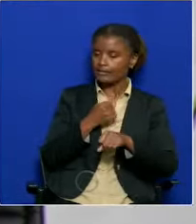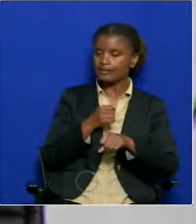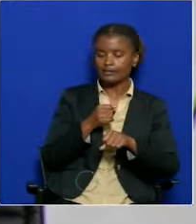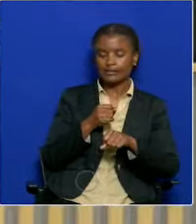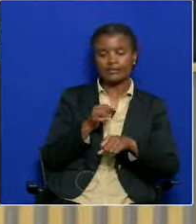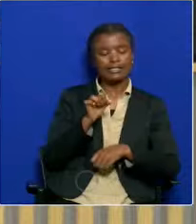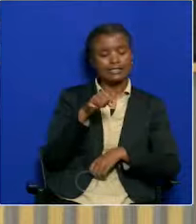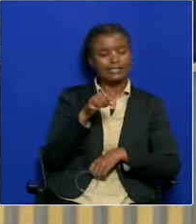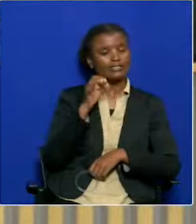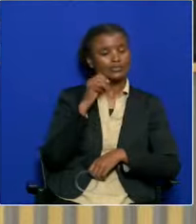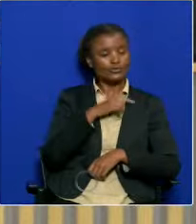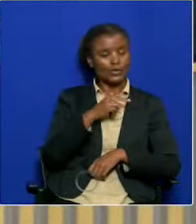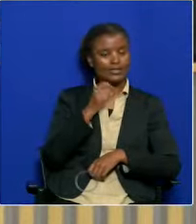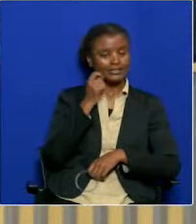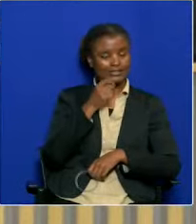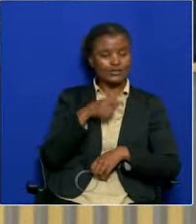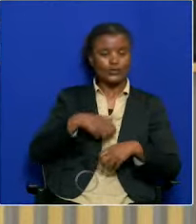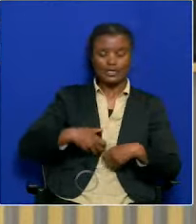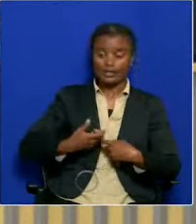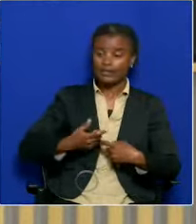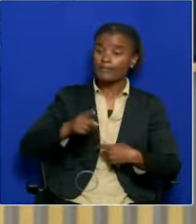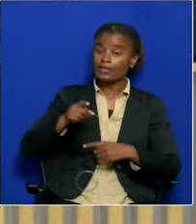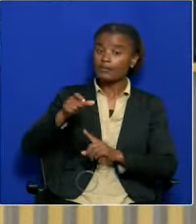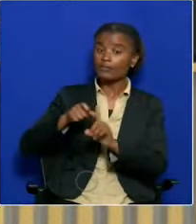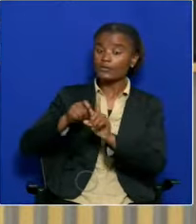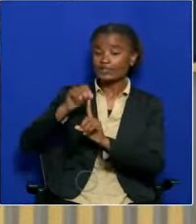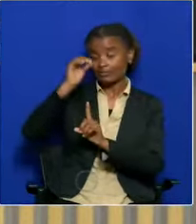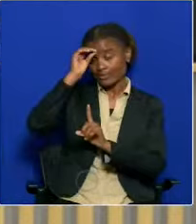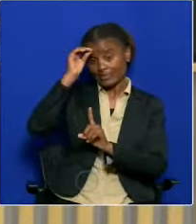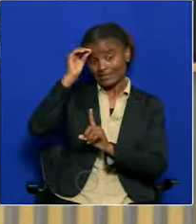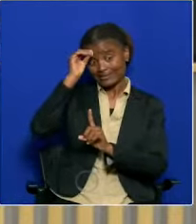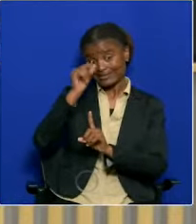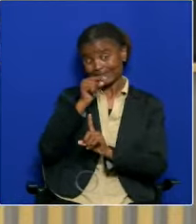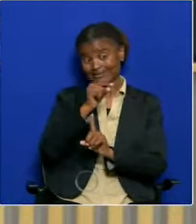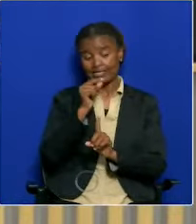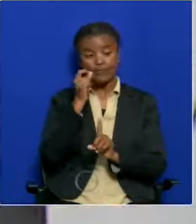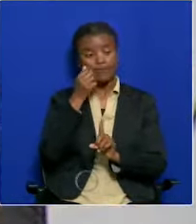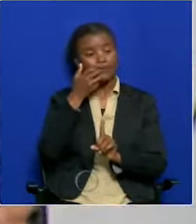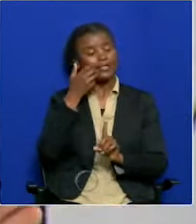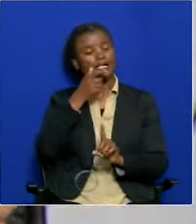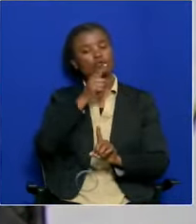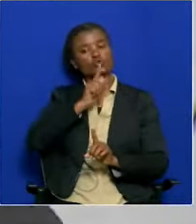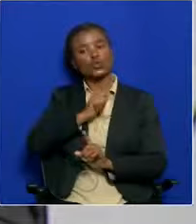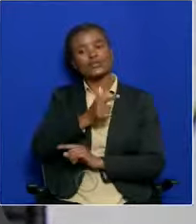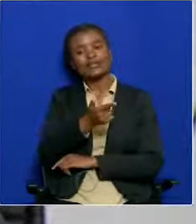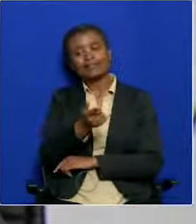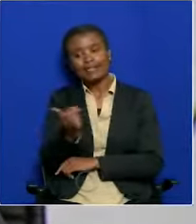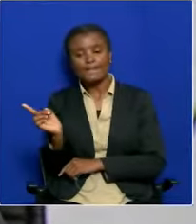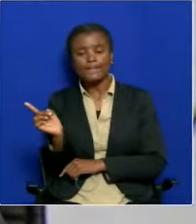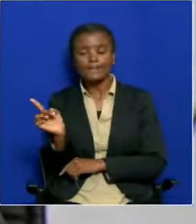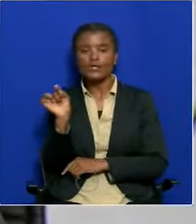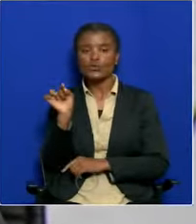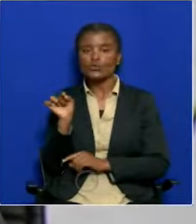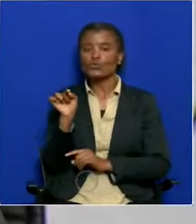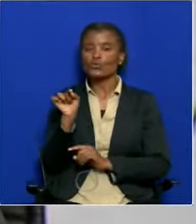had told you that Matlala told them that you are Matlala's person. No, told others, not him.